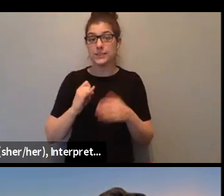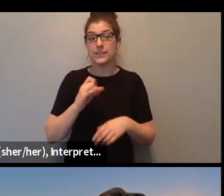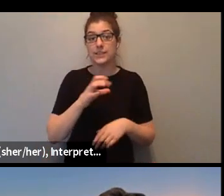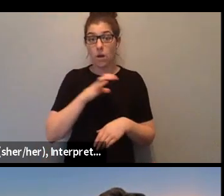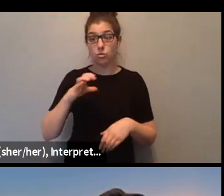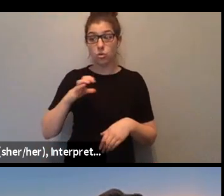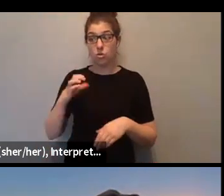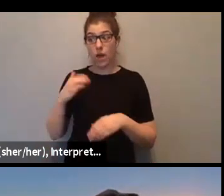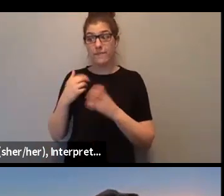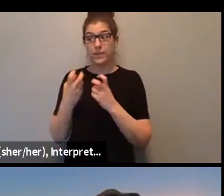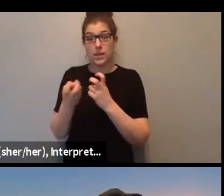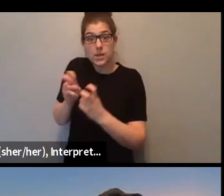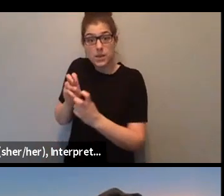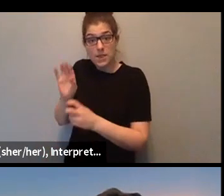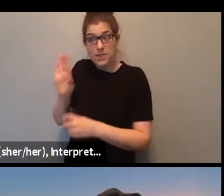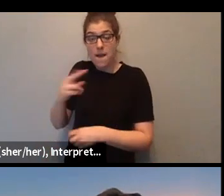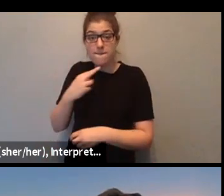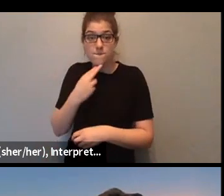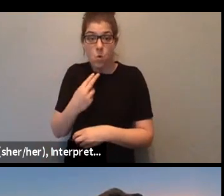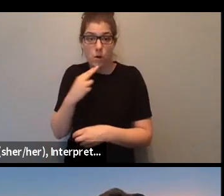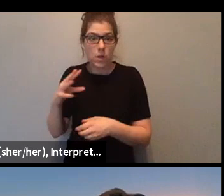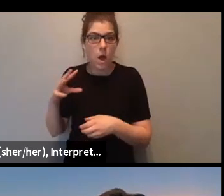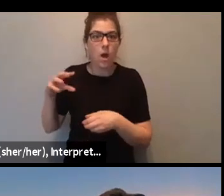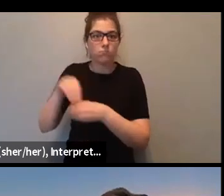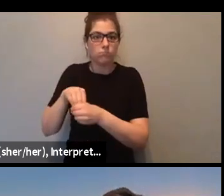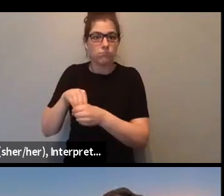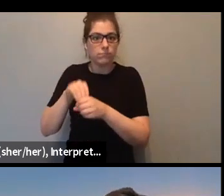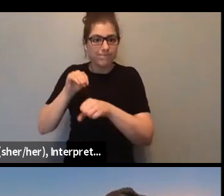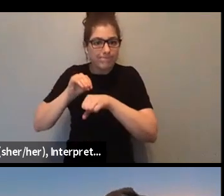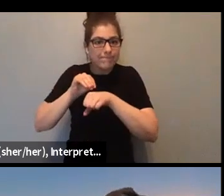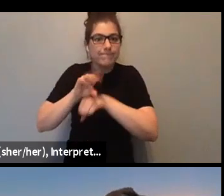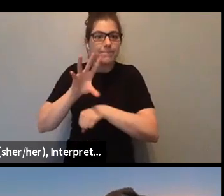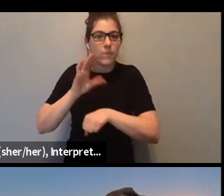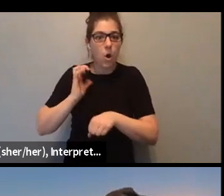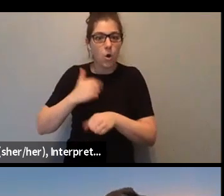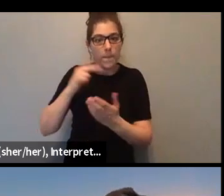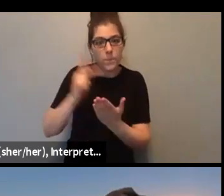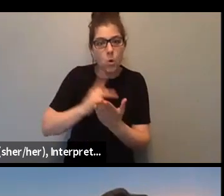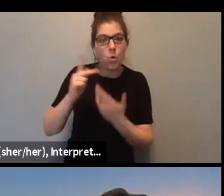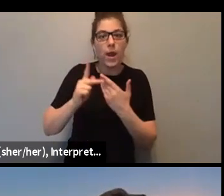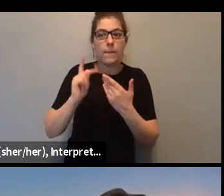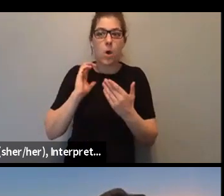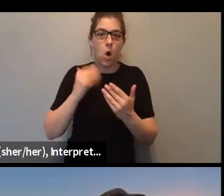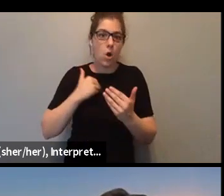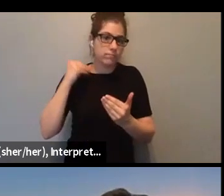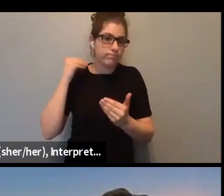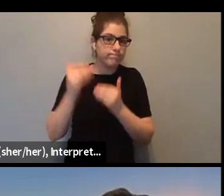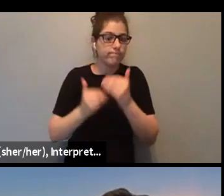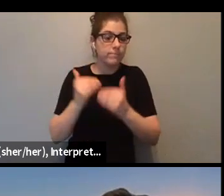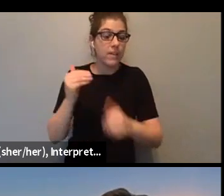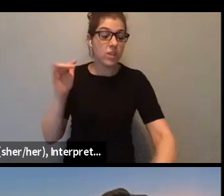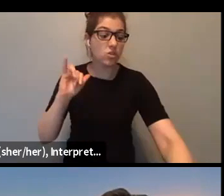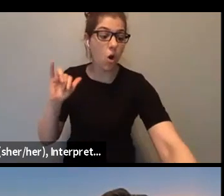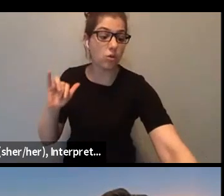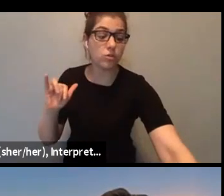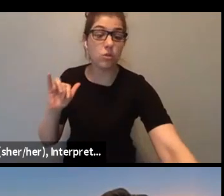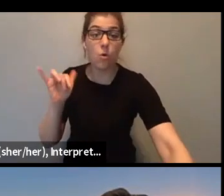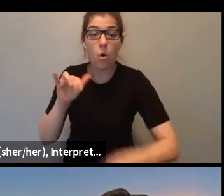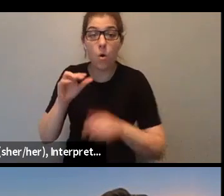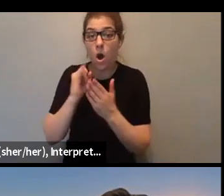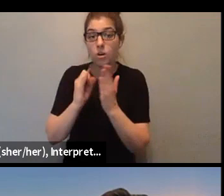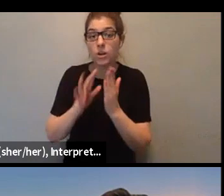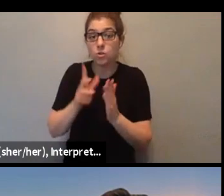their voice in the mix of our programming and trajectory, there are also artists who rent our spaces, our